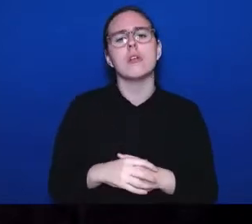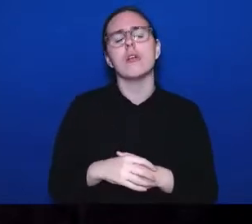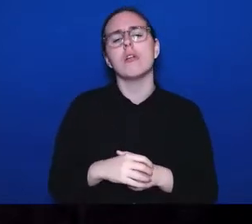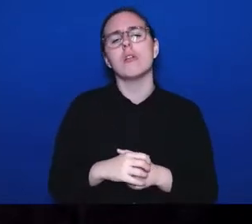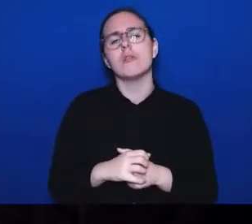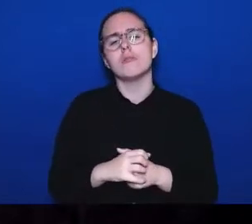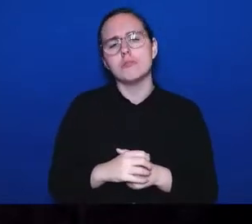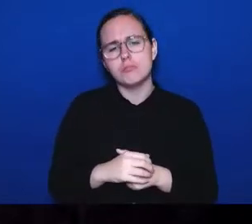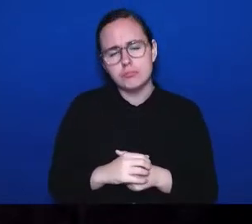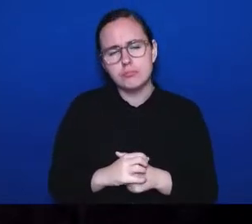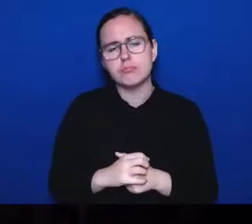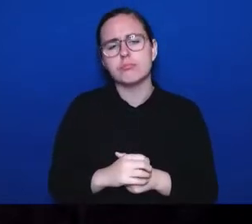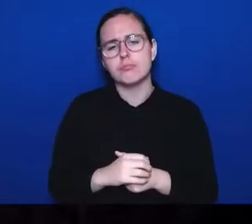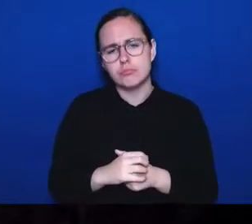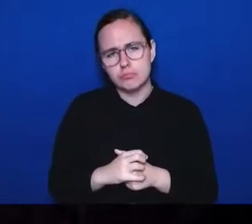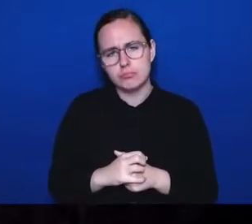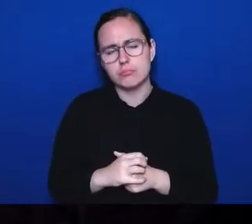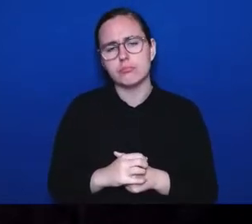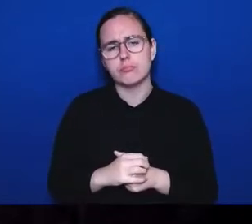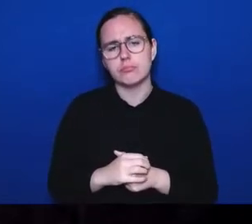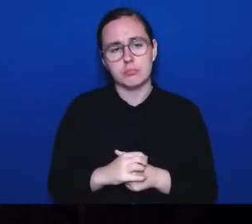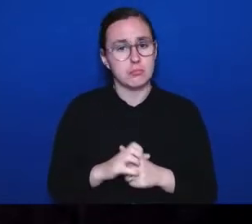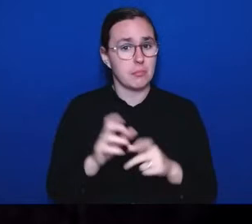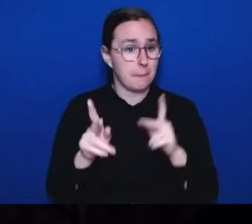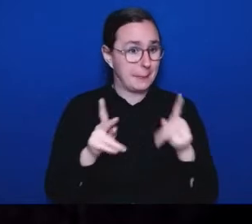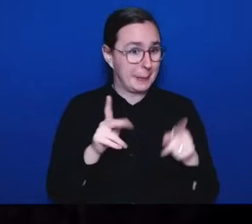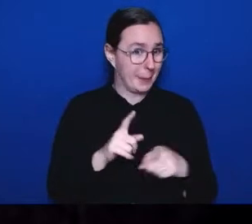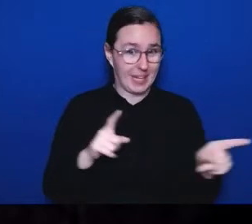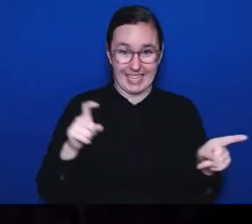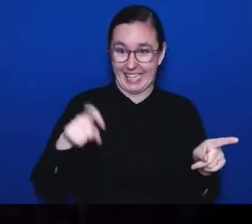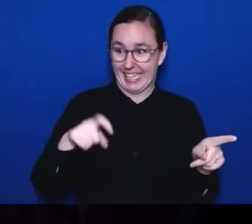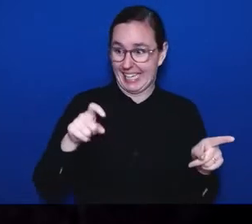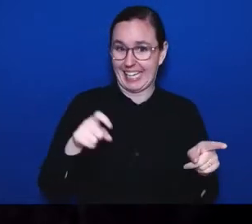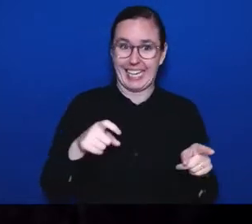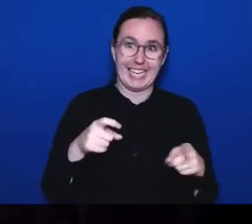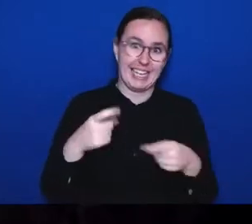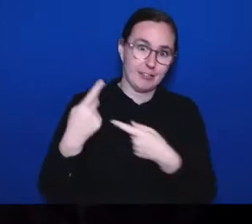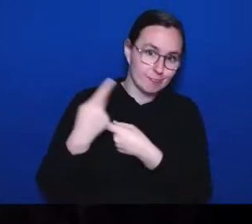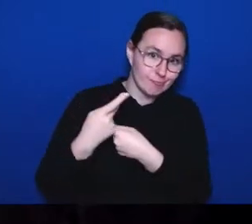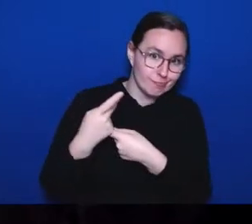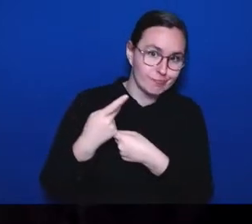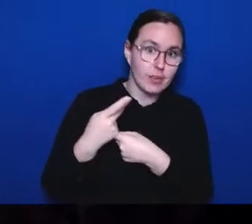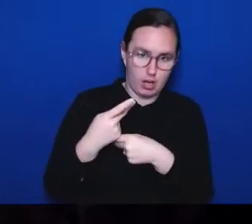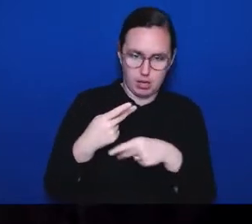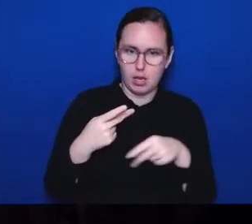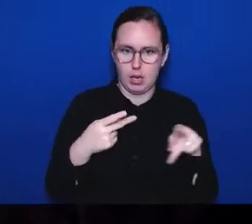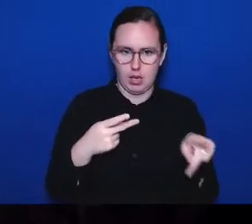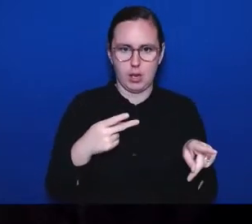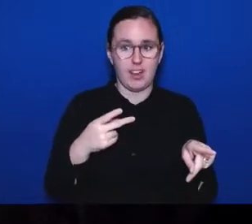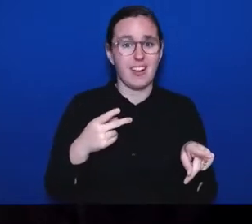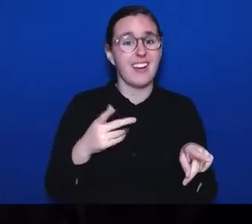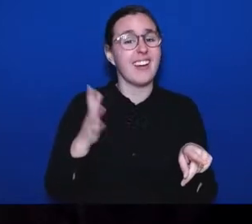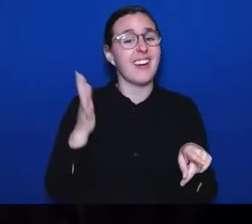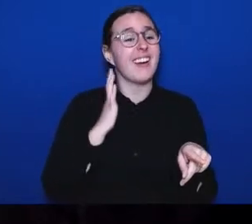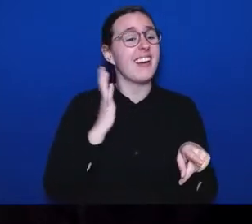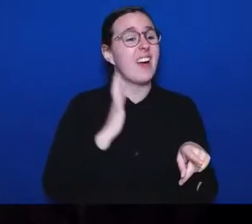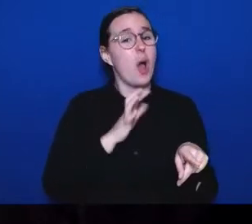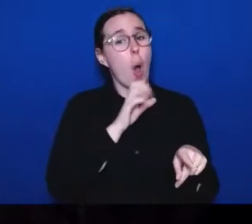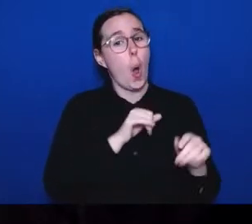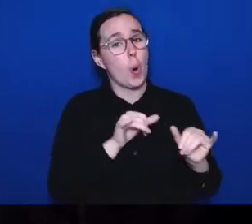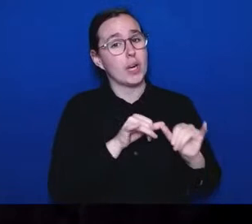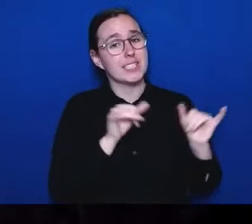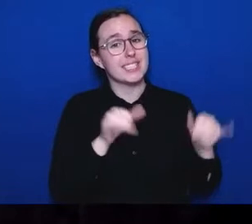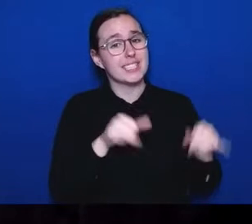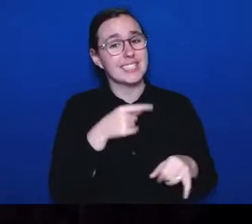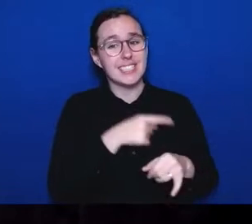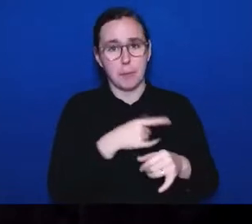and ensuring that system is there for the future and replaces a previous system of payment to doctors, that's important